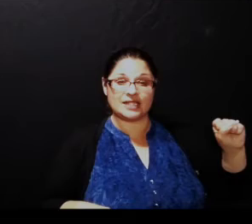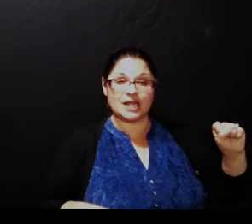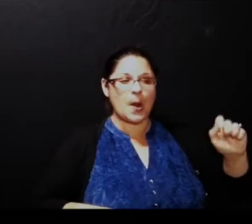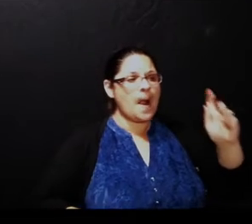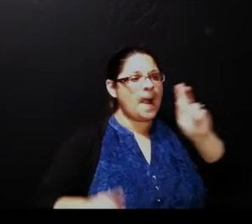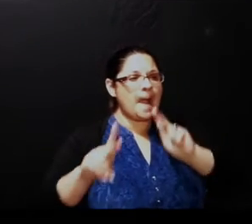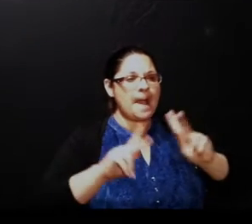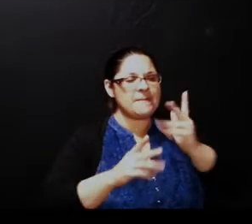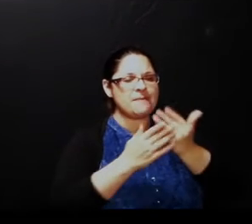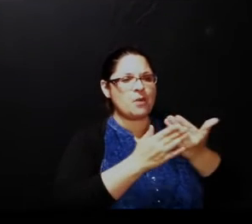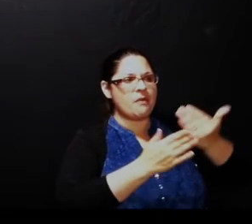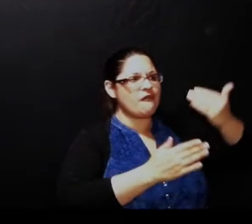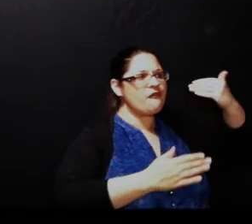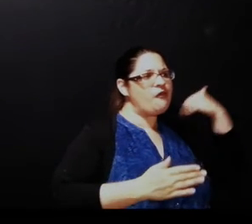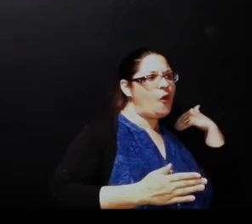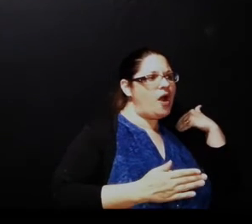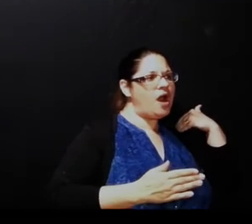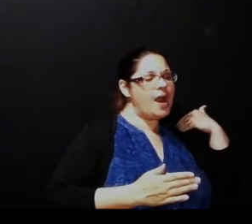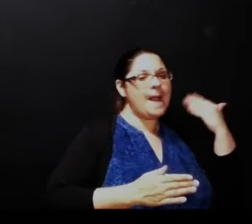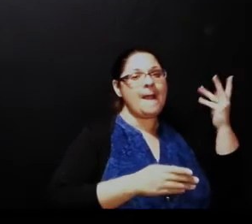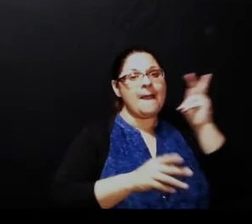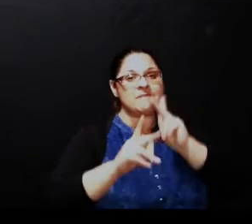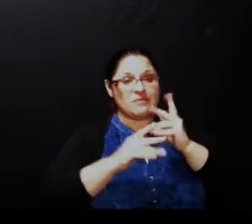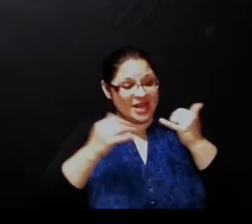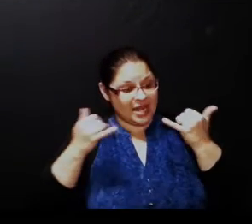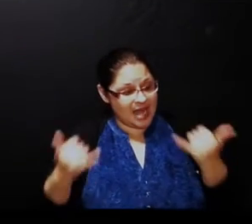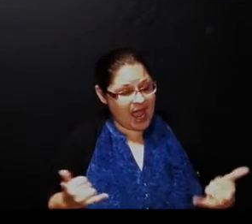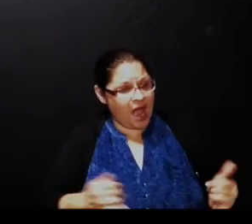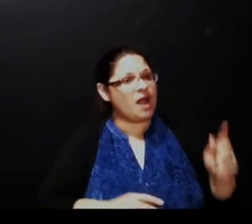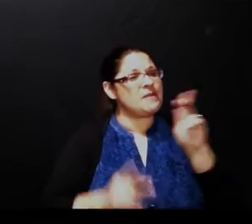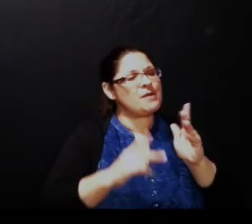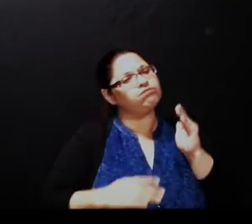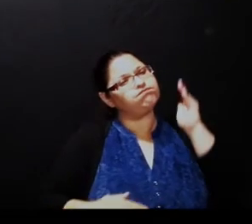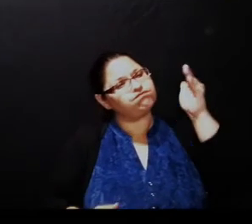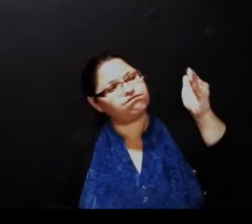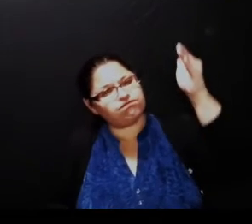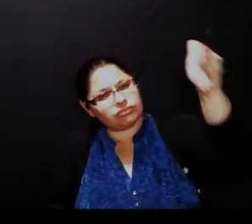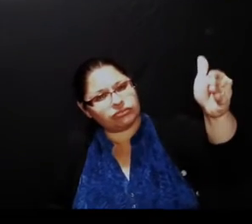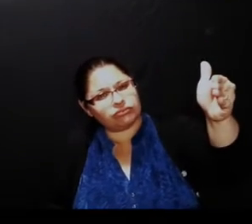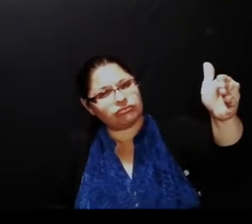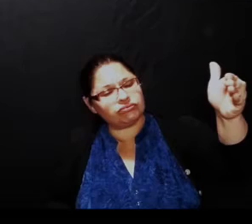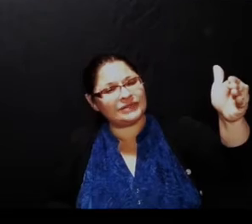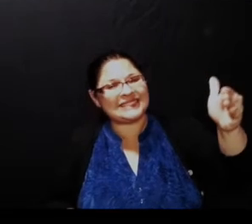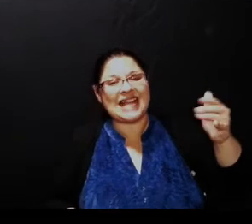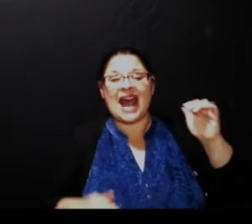to everyone who comes to me in faith, in truth, in belief. If